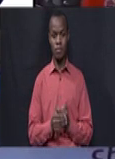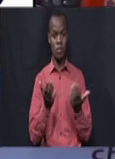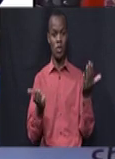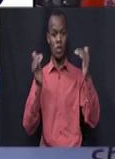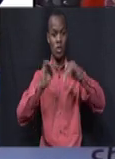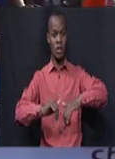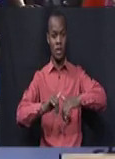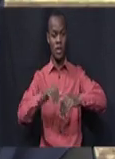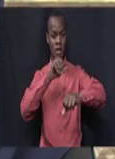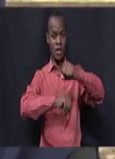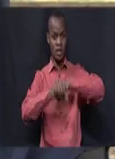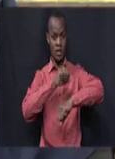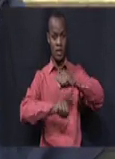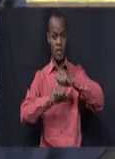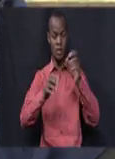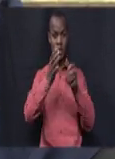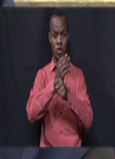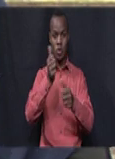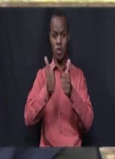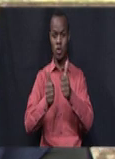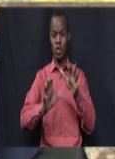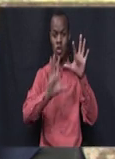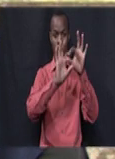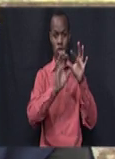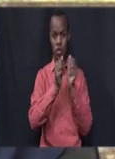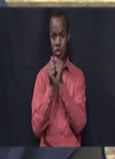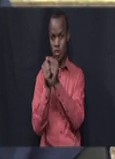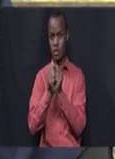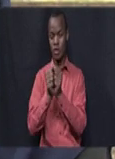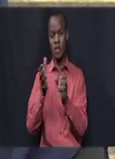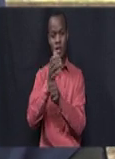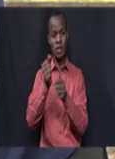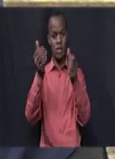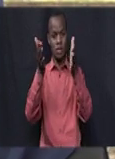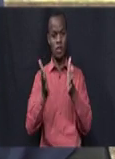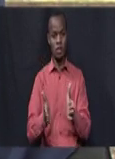build-up activity of the Desert Weavers, which brings together the stakeholders from